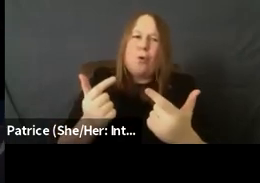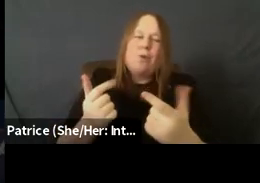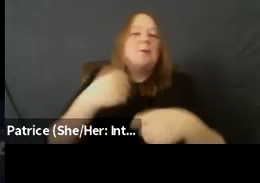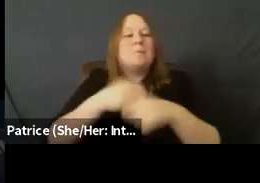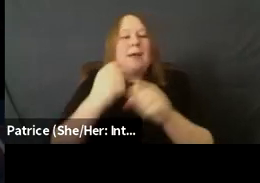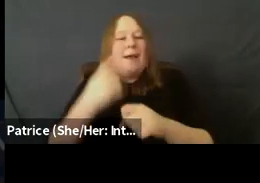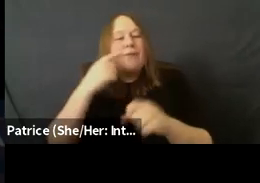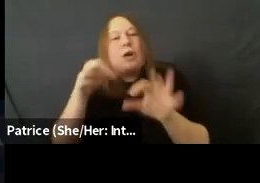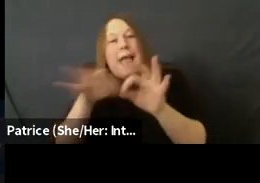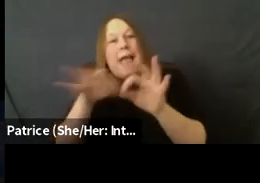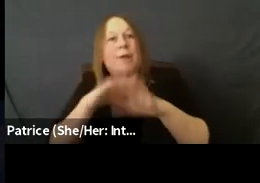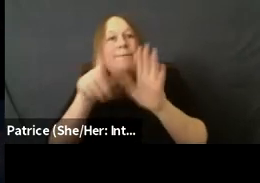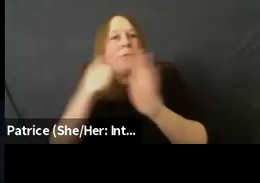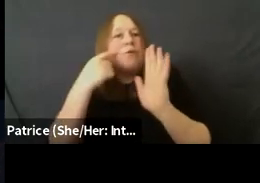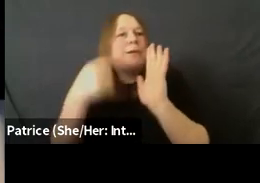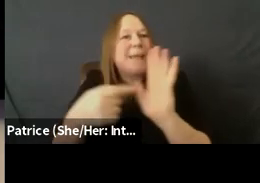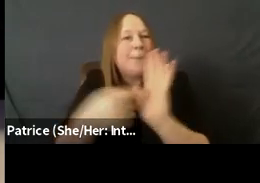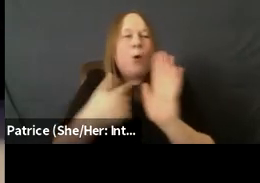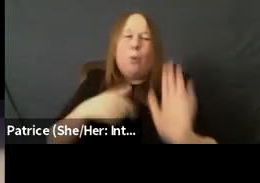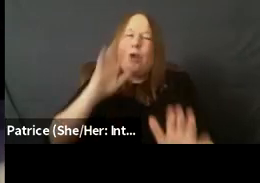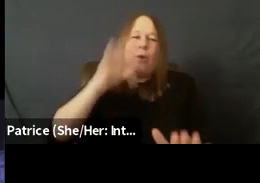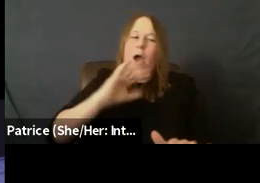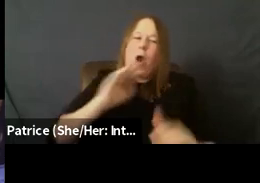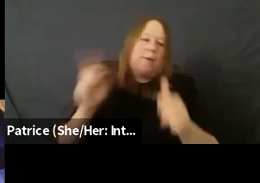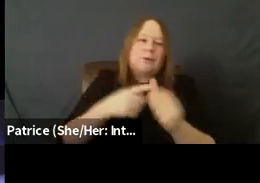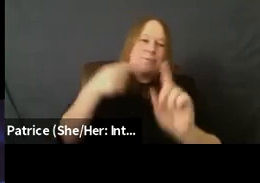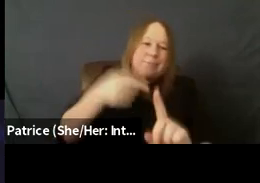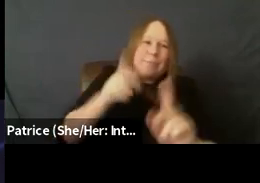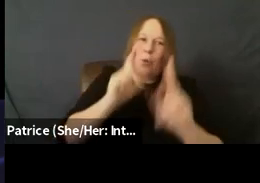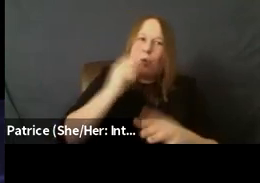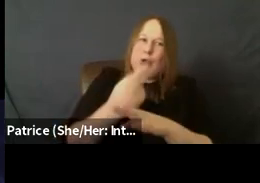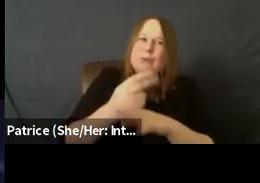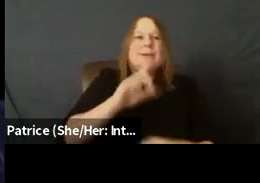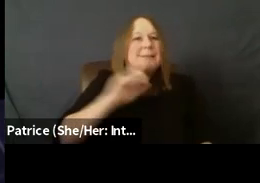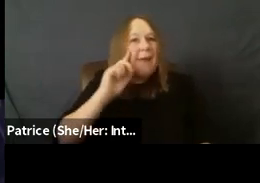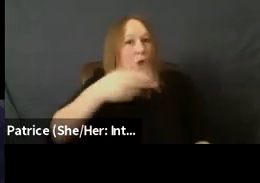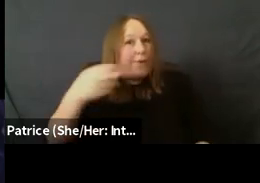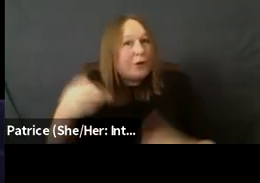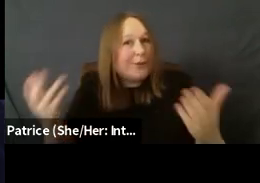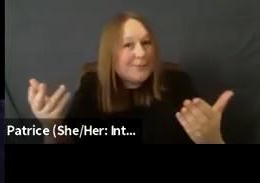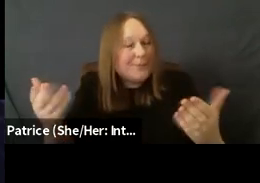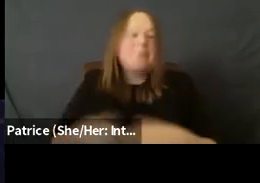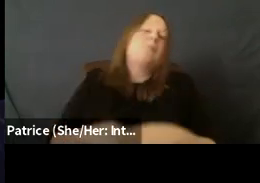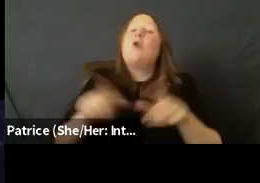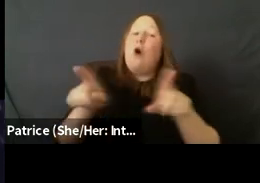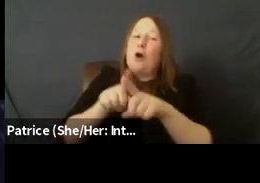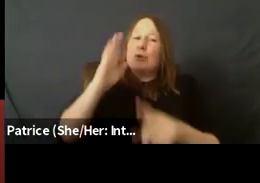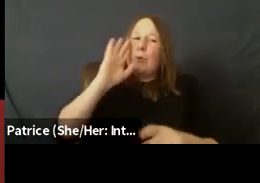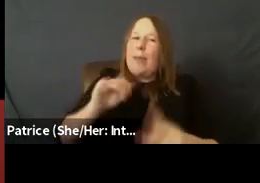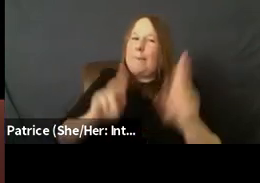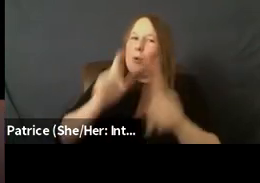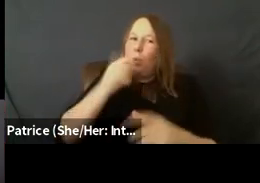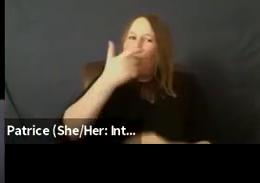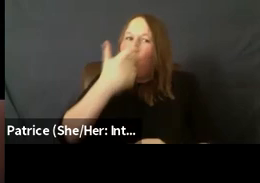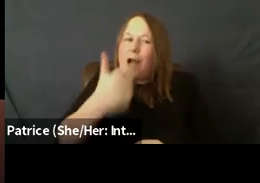instance, closed captions on a video, we know our initial stakeholders are people who are deaf or hard of hearing. We also know that people who are